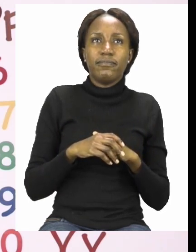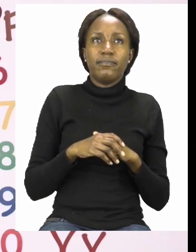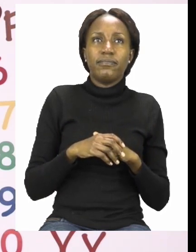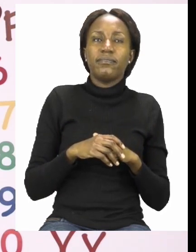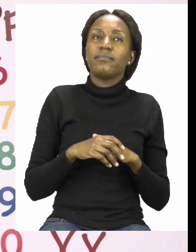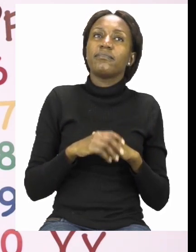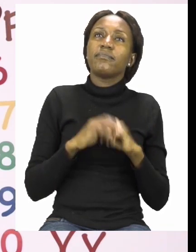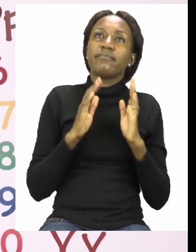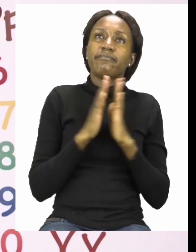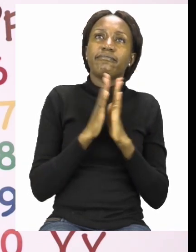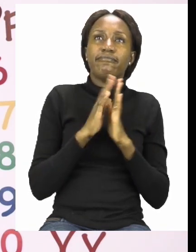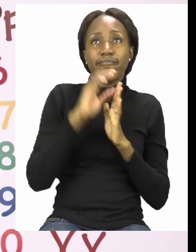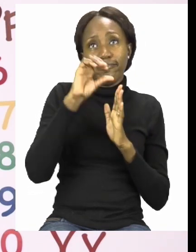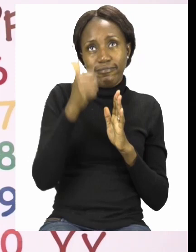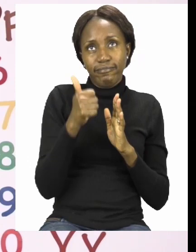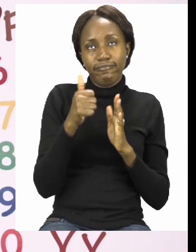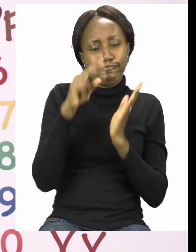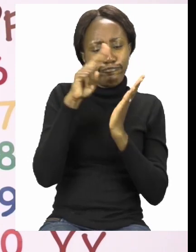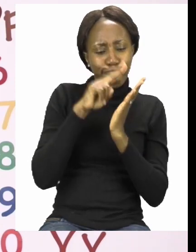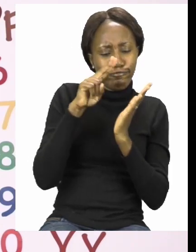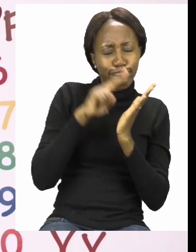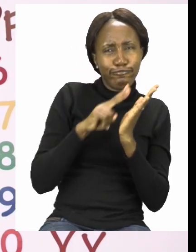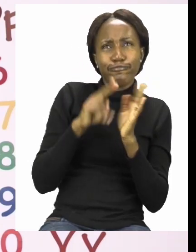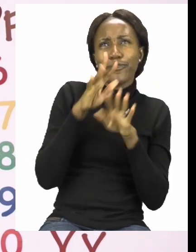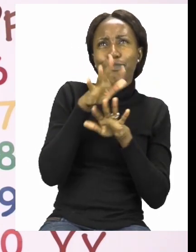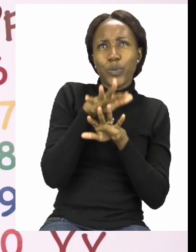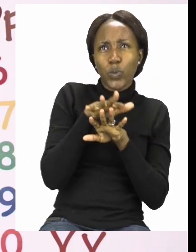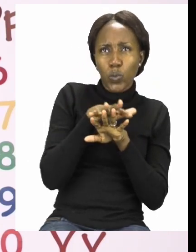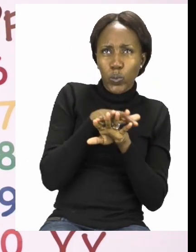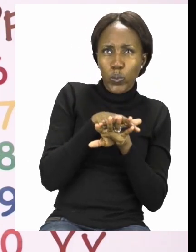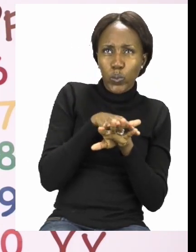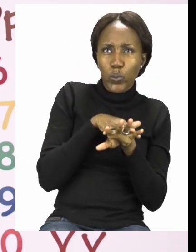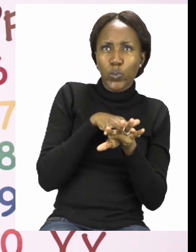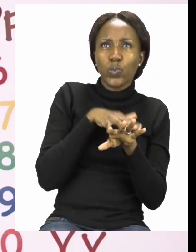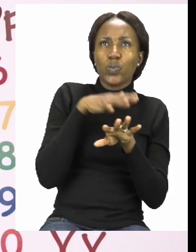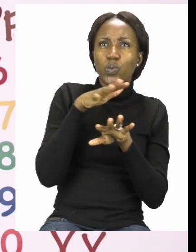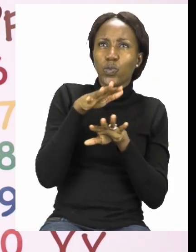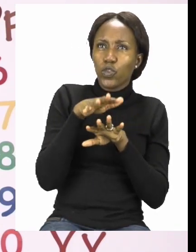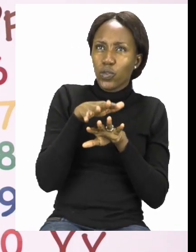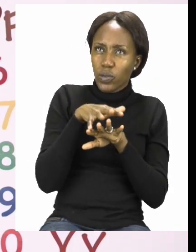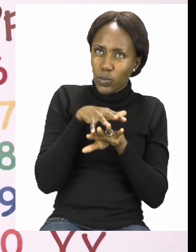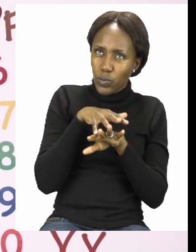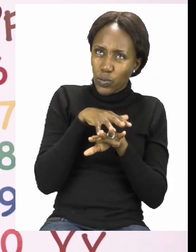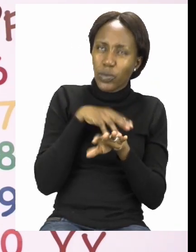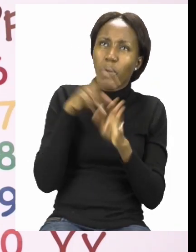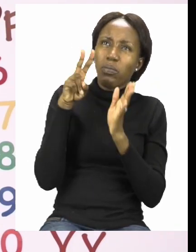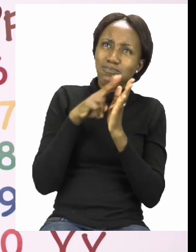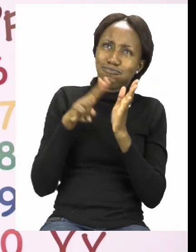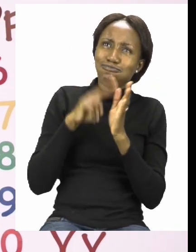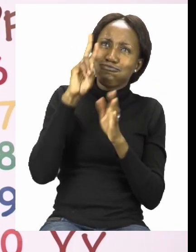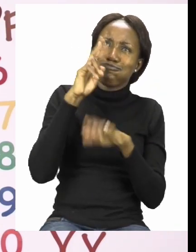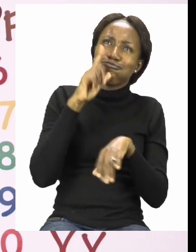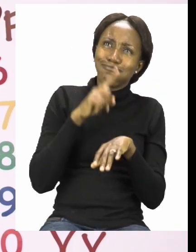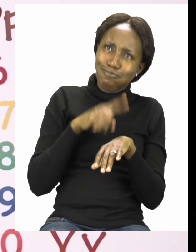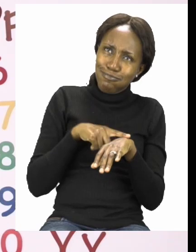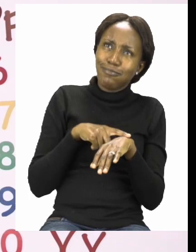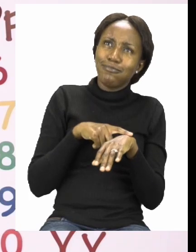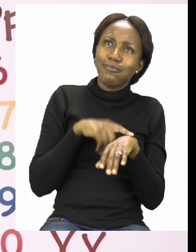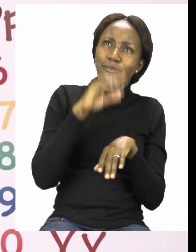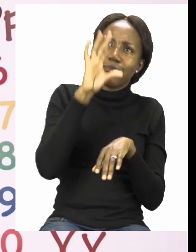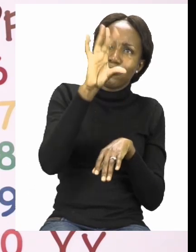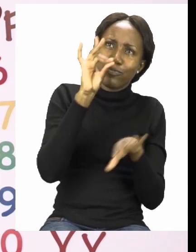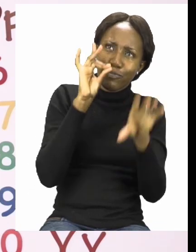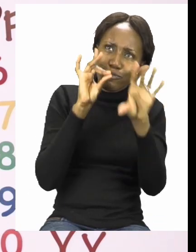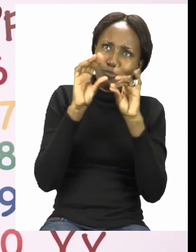So take your time when you're reading your story sums. Make sure you start by reading it twice before you take out the important